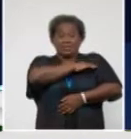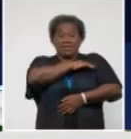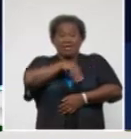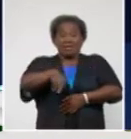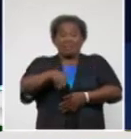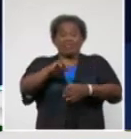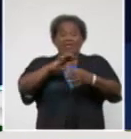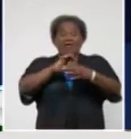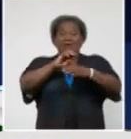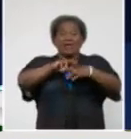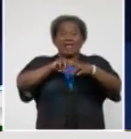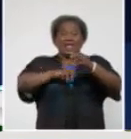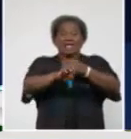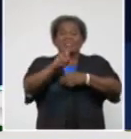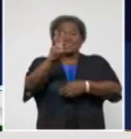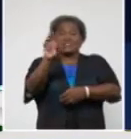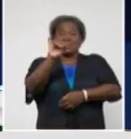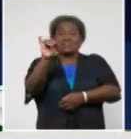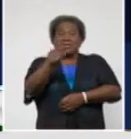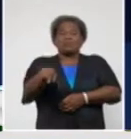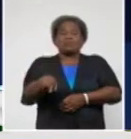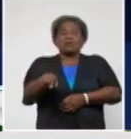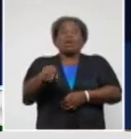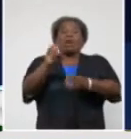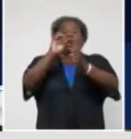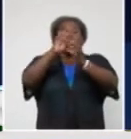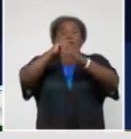338 in the Civil Defense Laboratories,